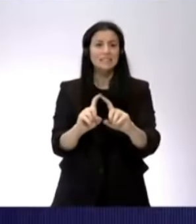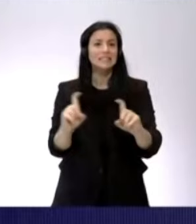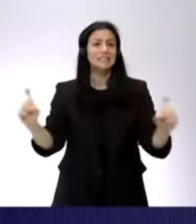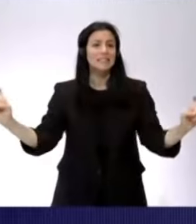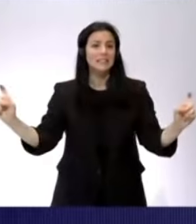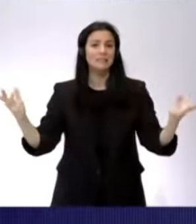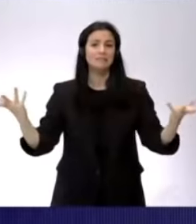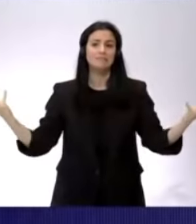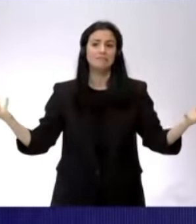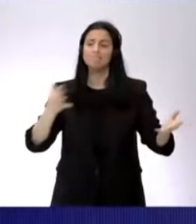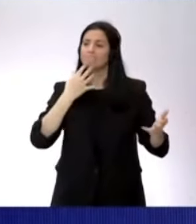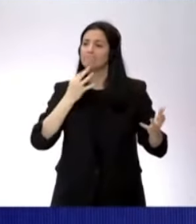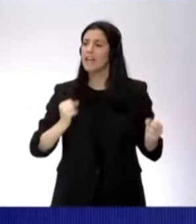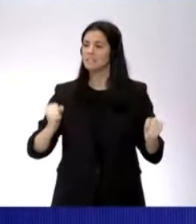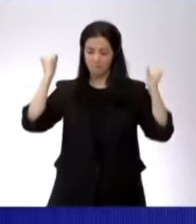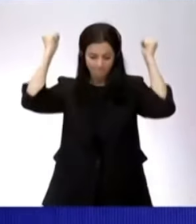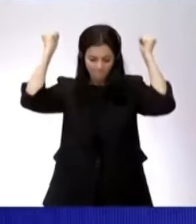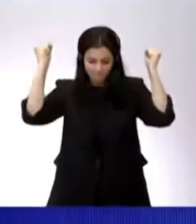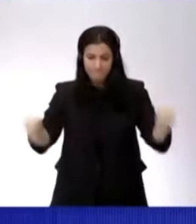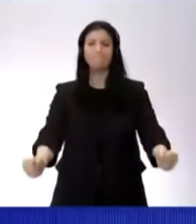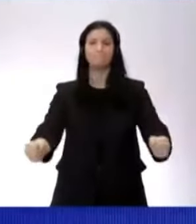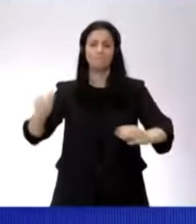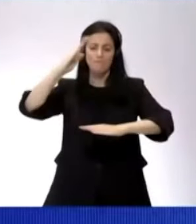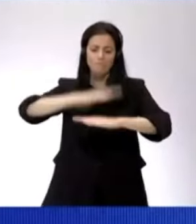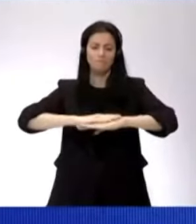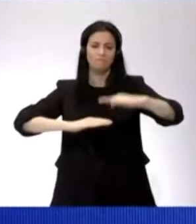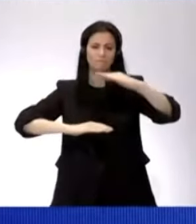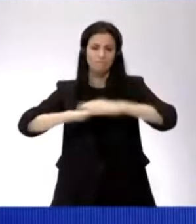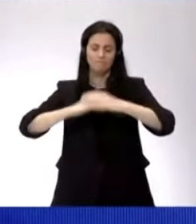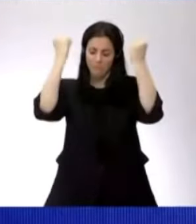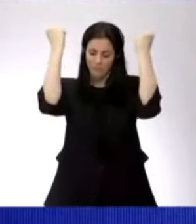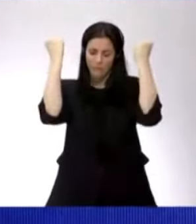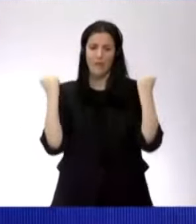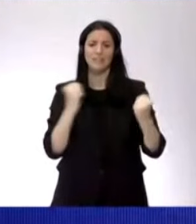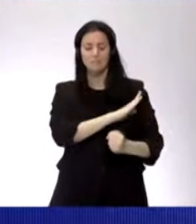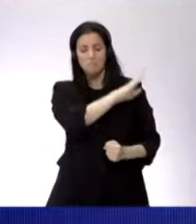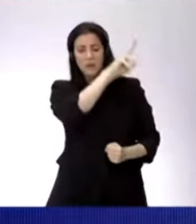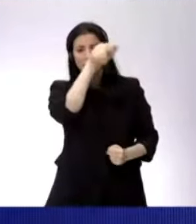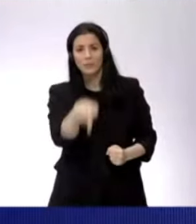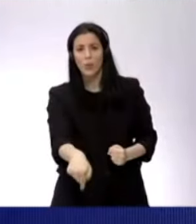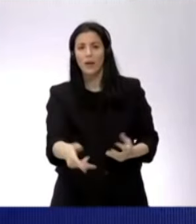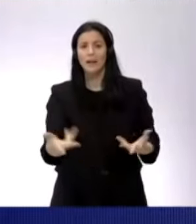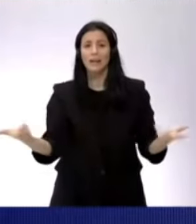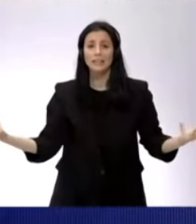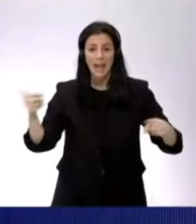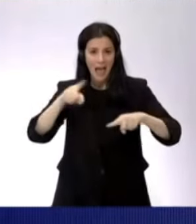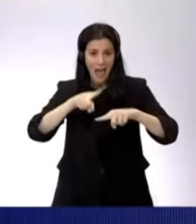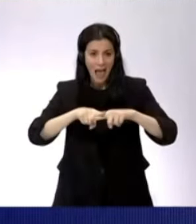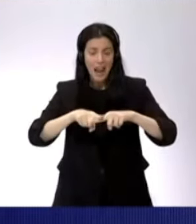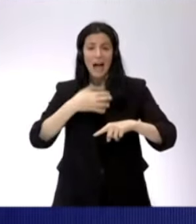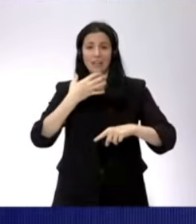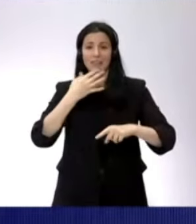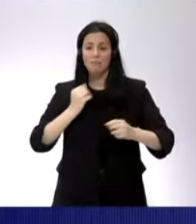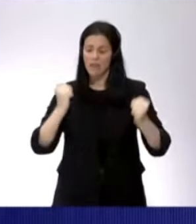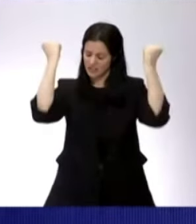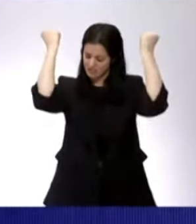Today, friends, Greece is a pillar. Greece is a pillar of the international community and economy.